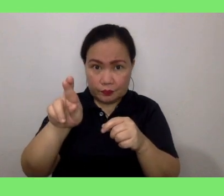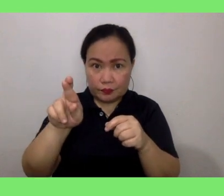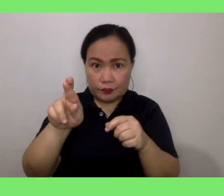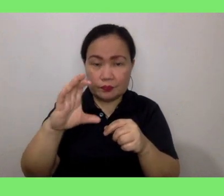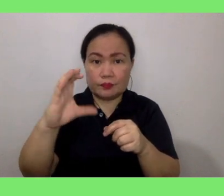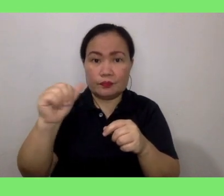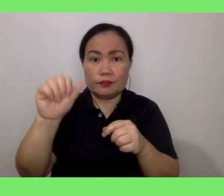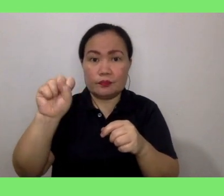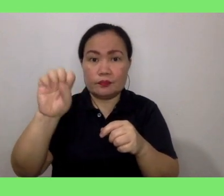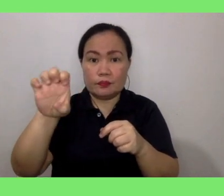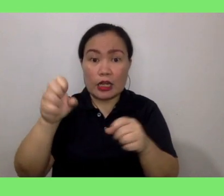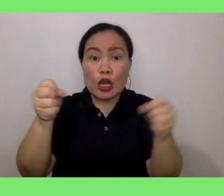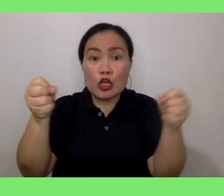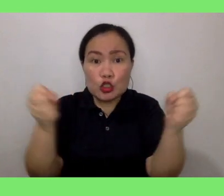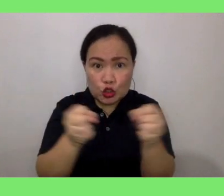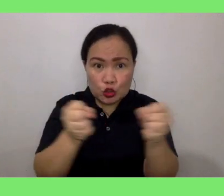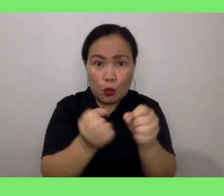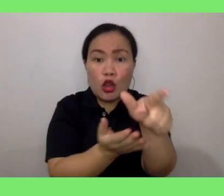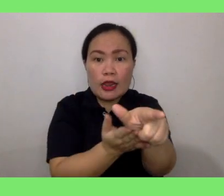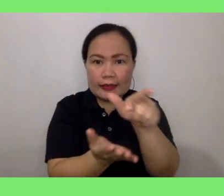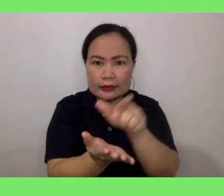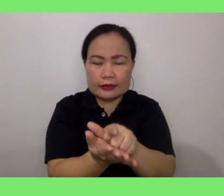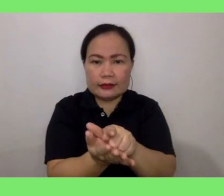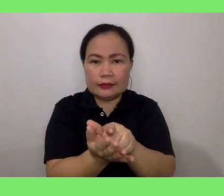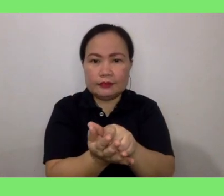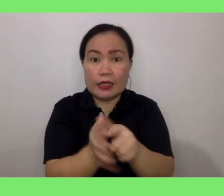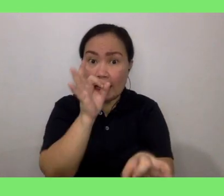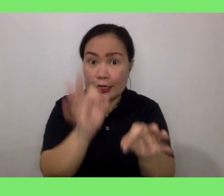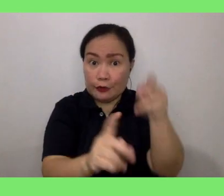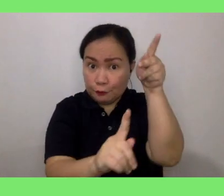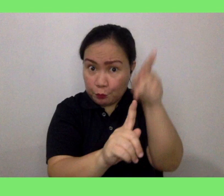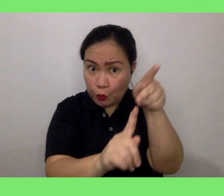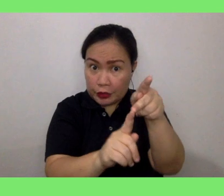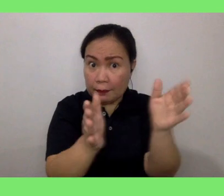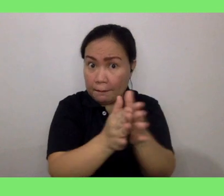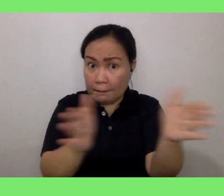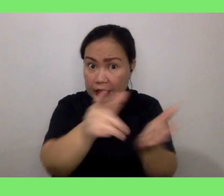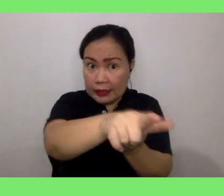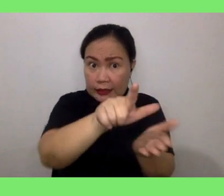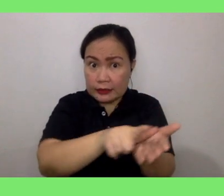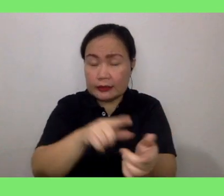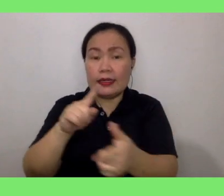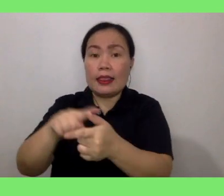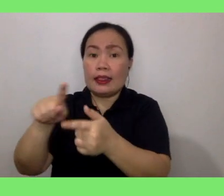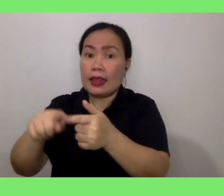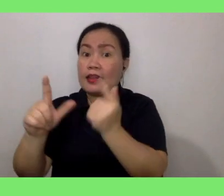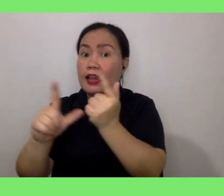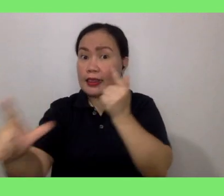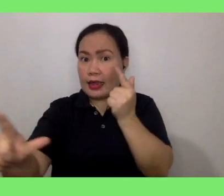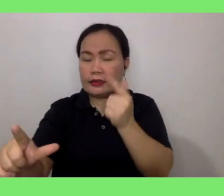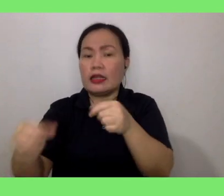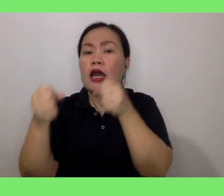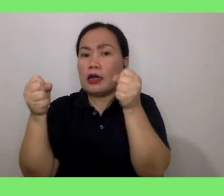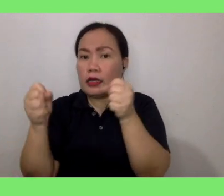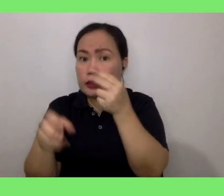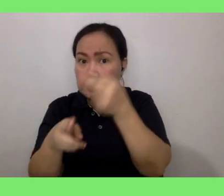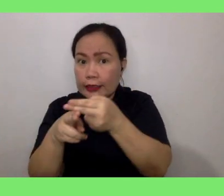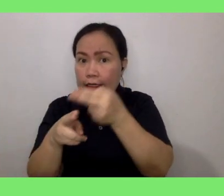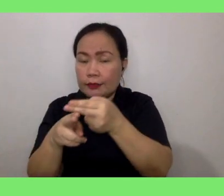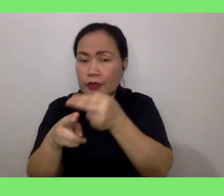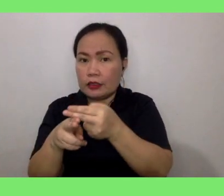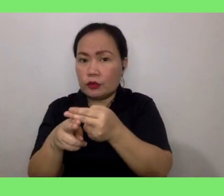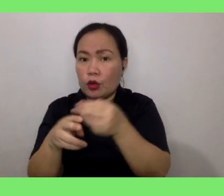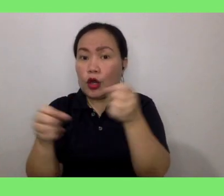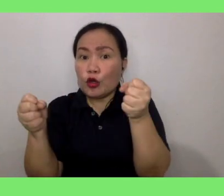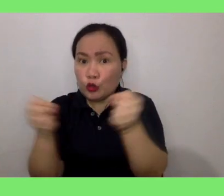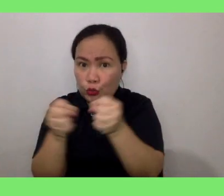small letter. So, ito po siya. Halimbawa, meron tayong line. Ang line natin, we have two ways of naming a line.